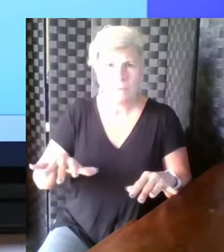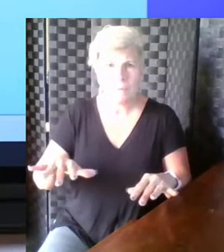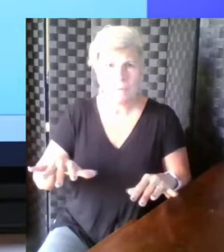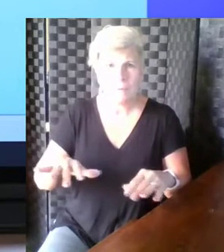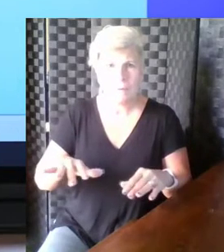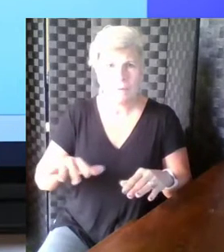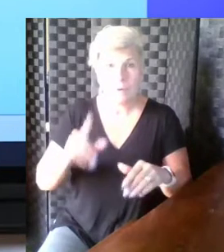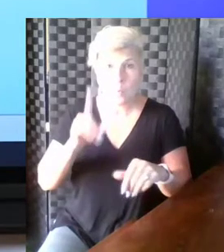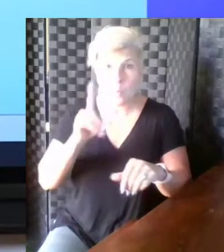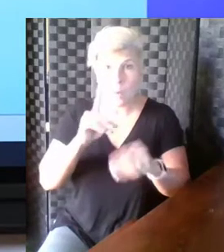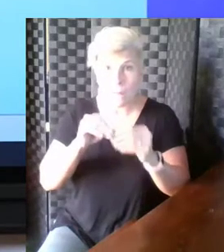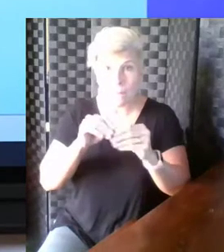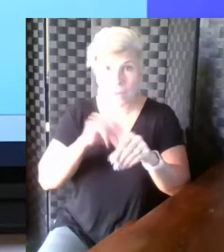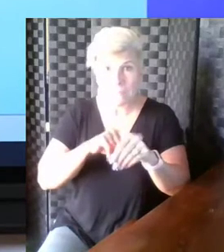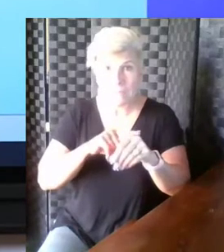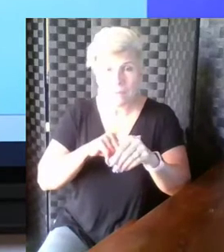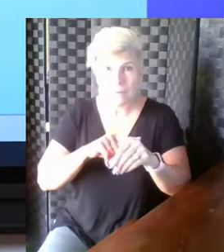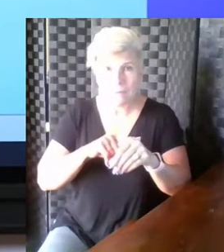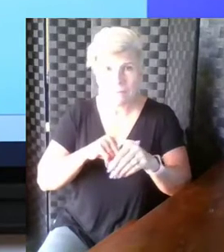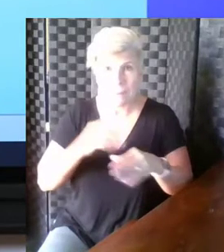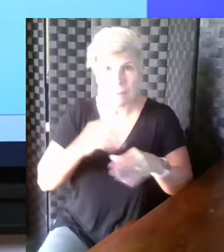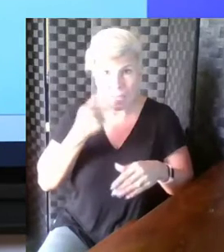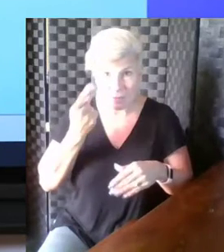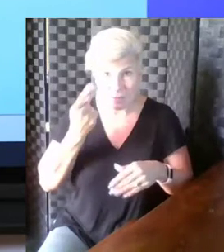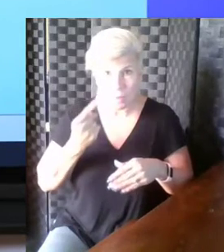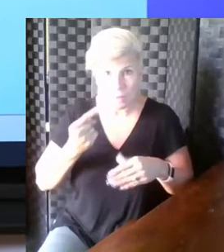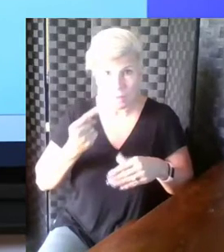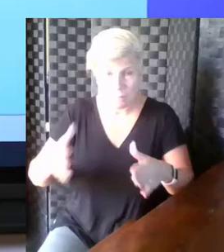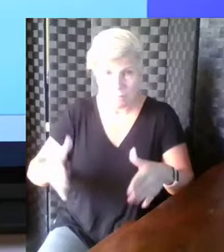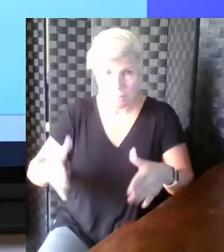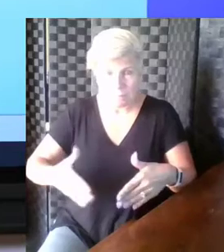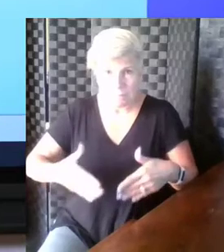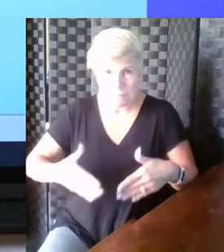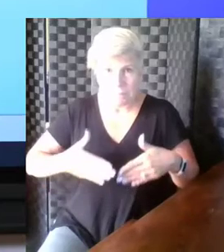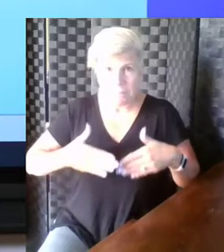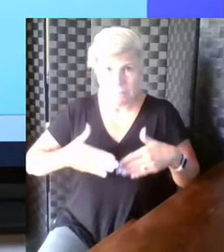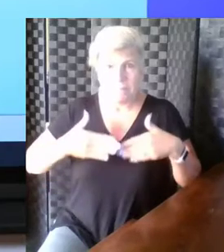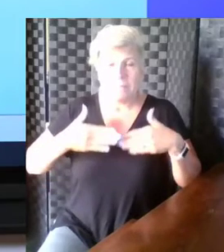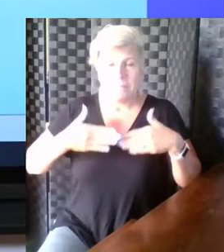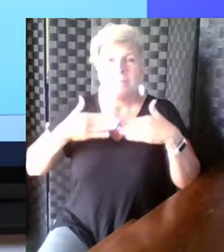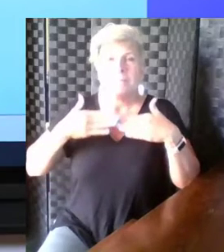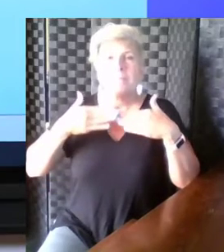Let it out. We're going to go one more time. Make this your best time. Here we go. Big deep breath in.